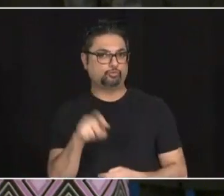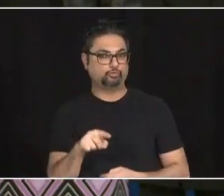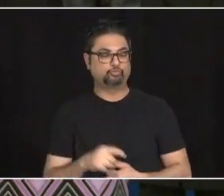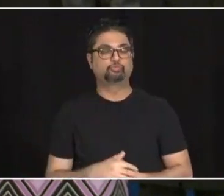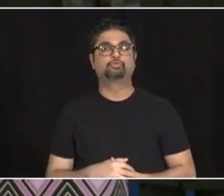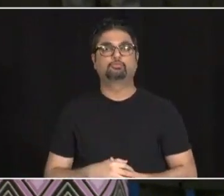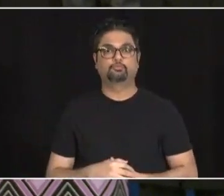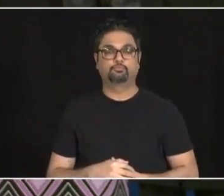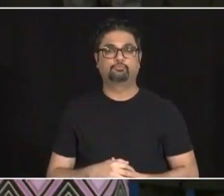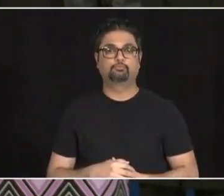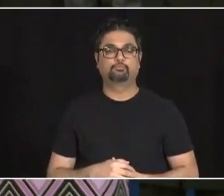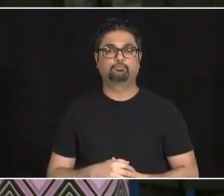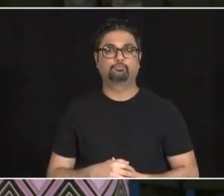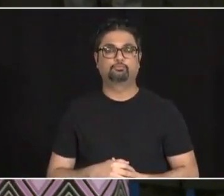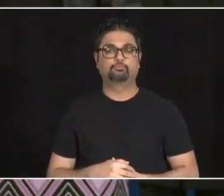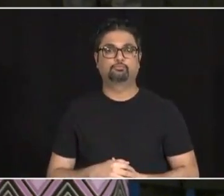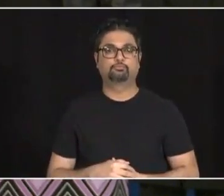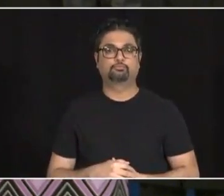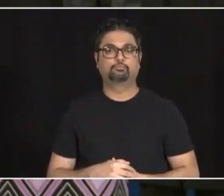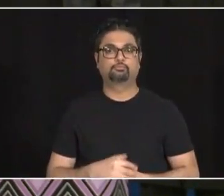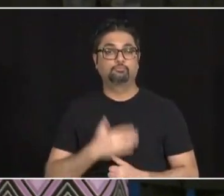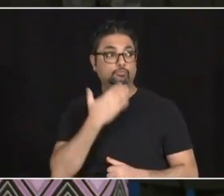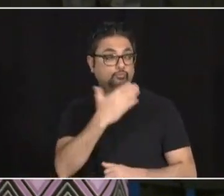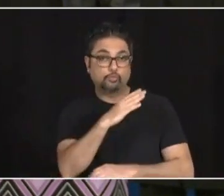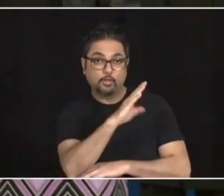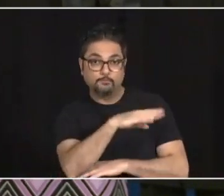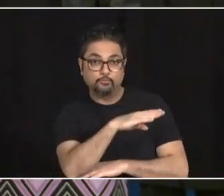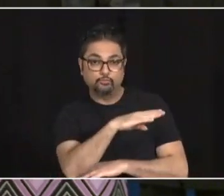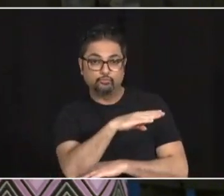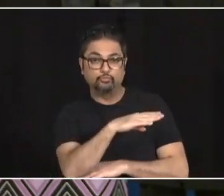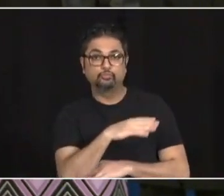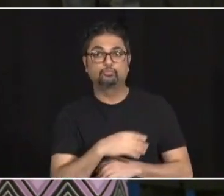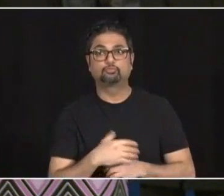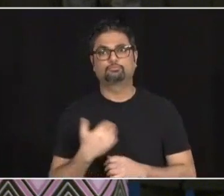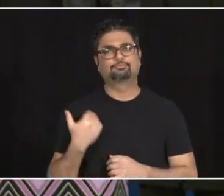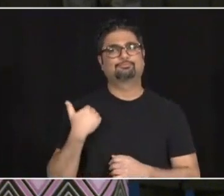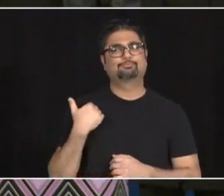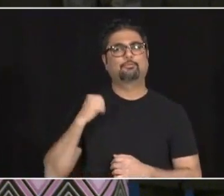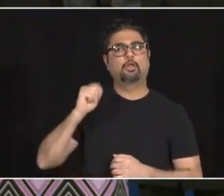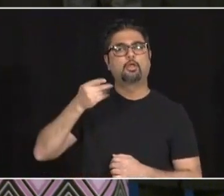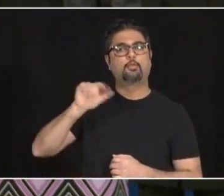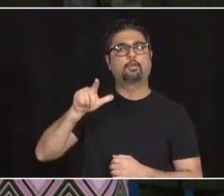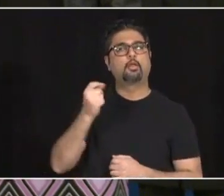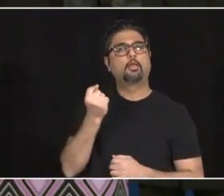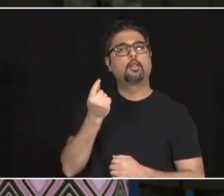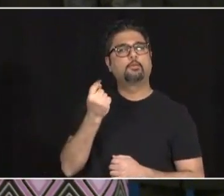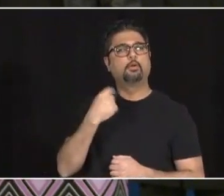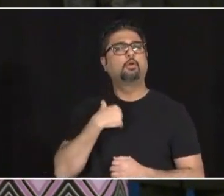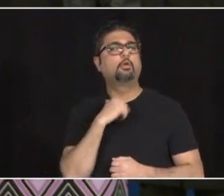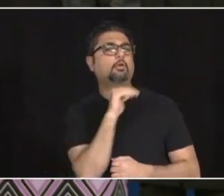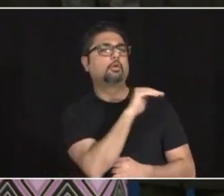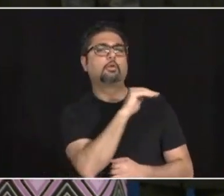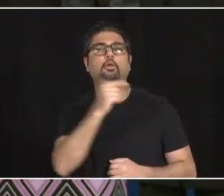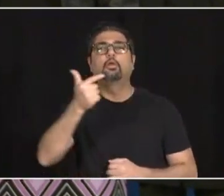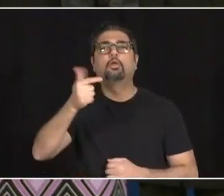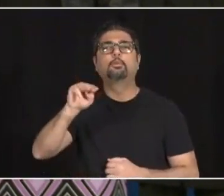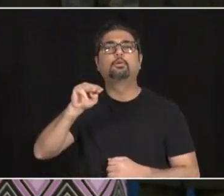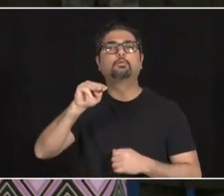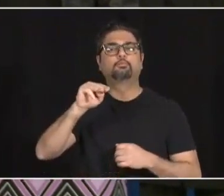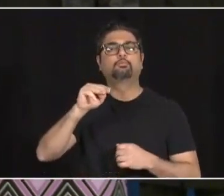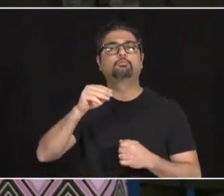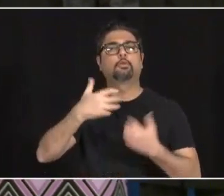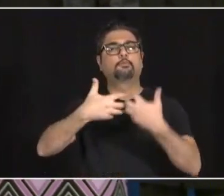afternoon, Premier. Good afternoon. I asked you back on April 11th about GM and Oshawa, about making medical